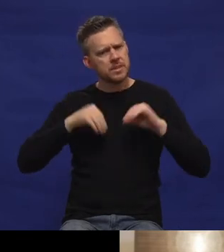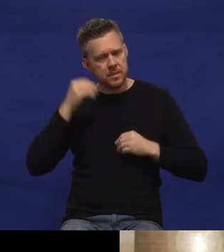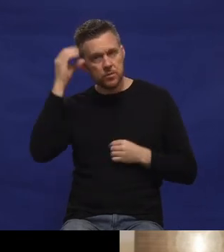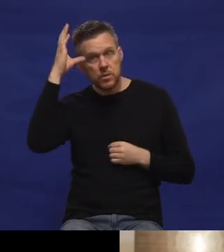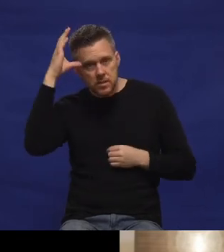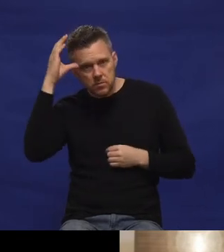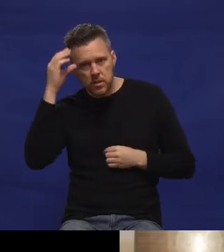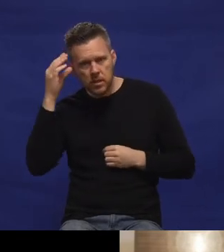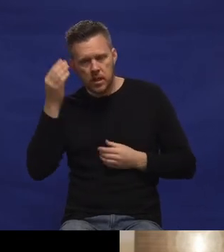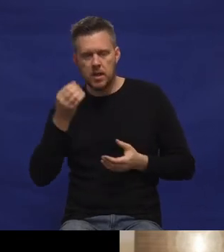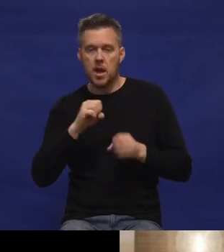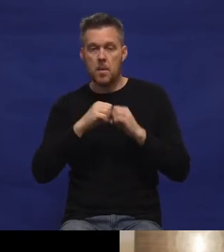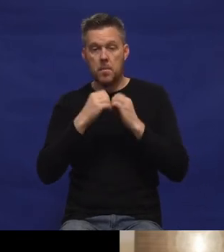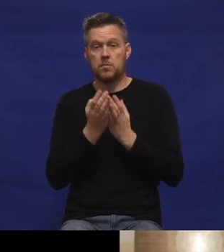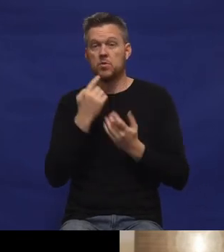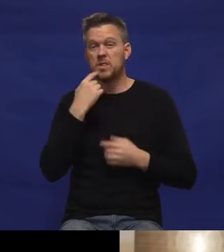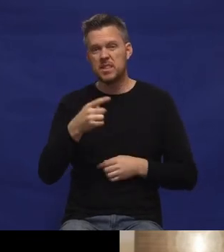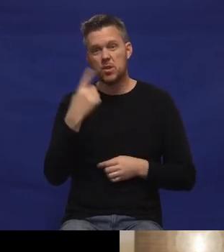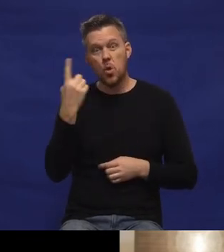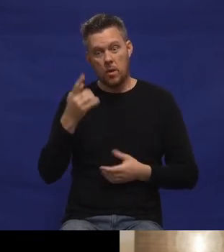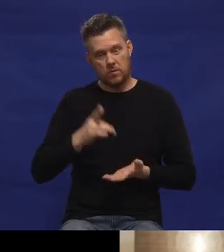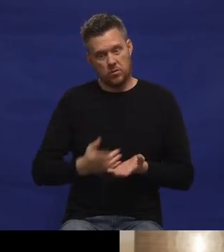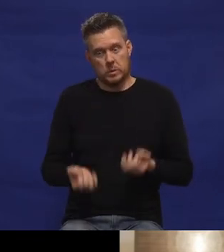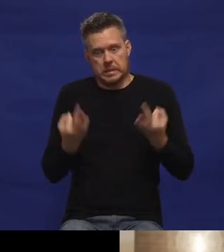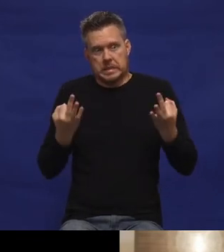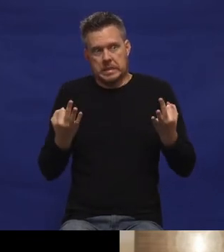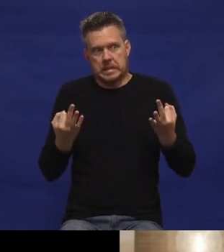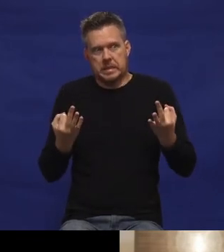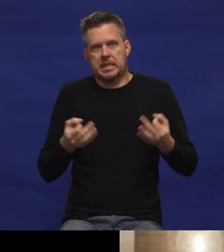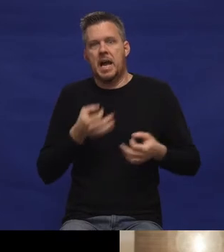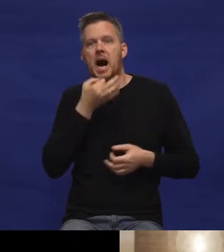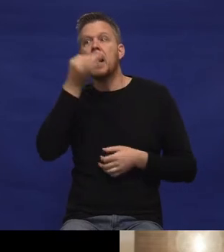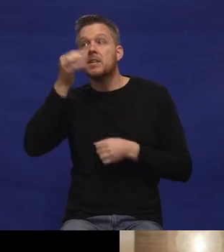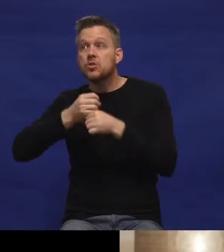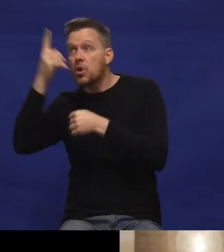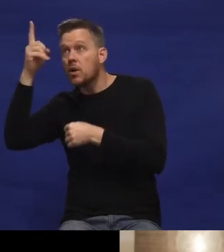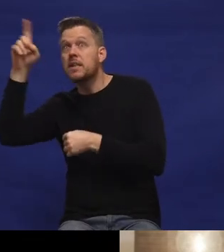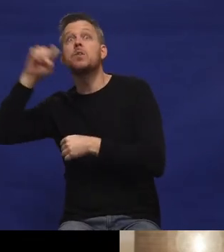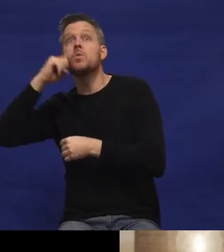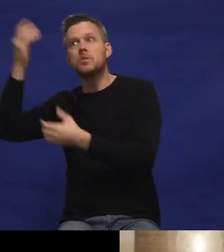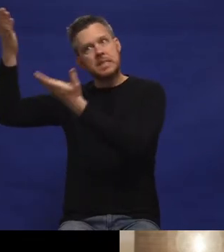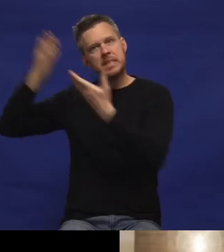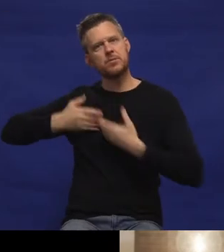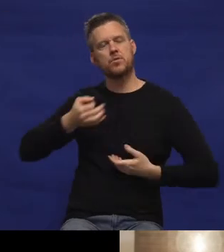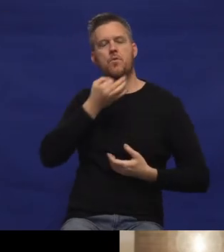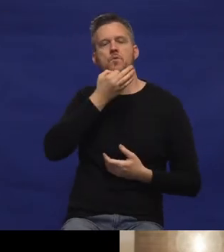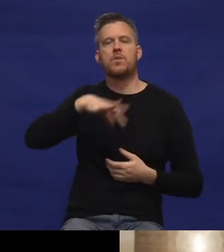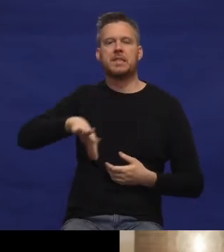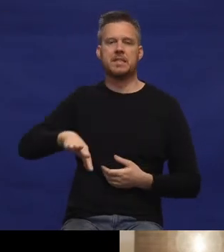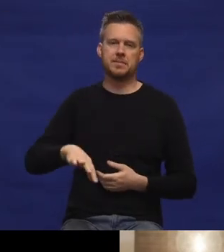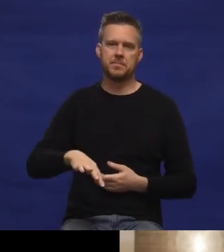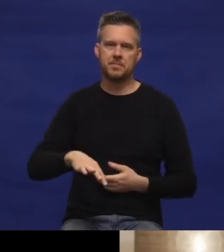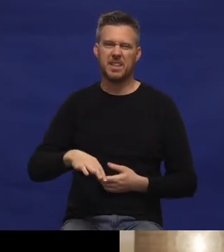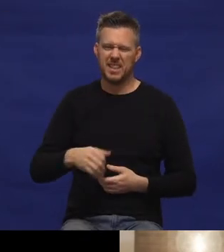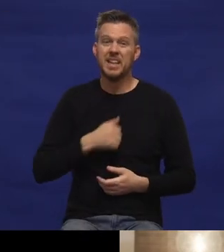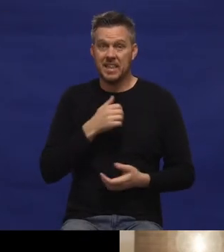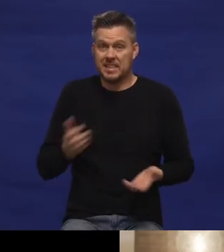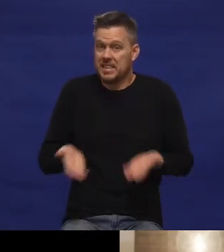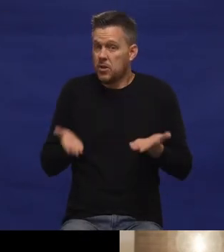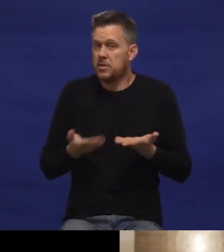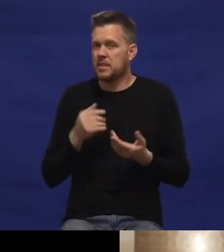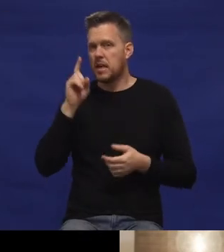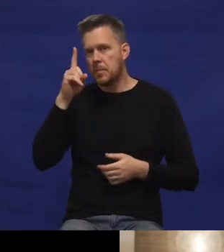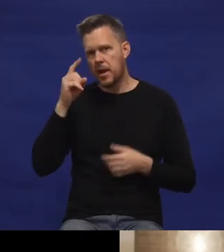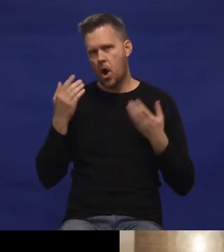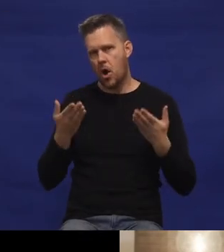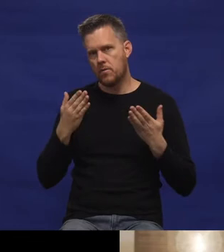lack wisdom, well, ask for it and God will give it freely. Well, that's amazing. That's such an encouraging promise. But all too often, the